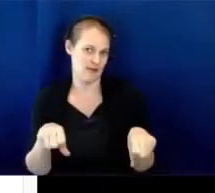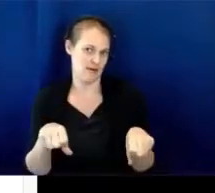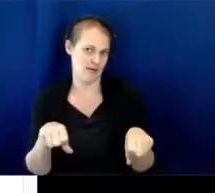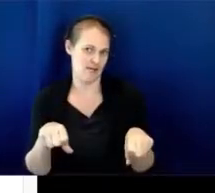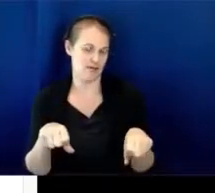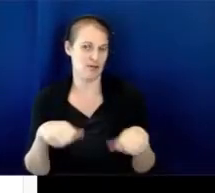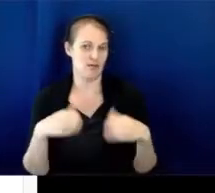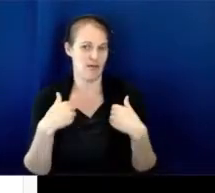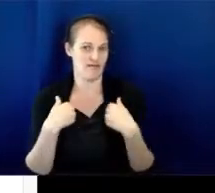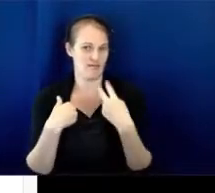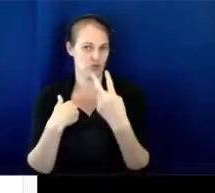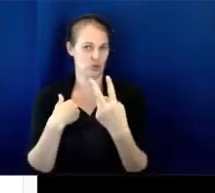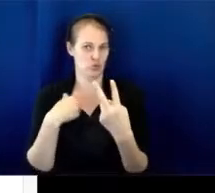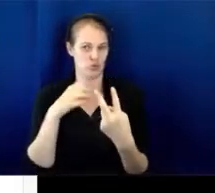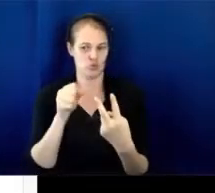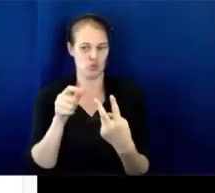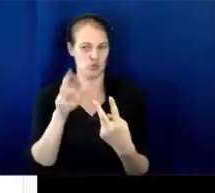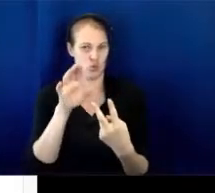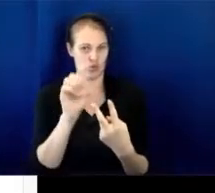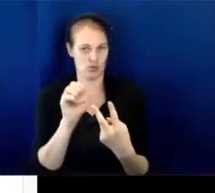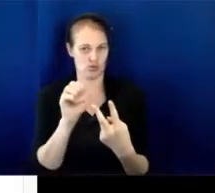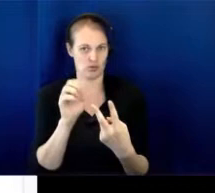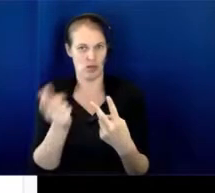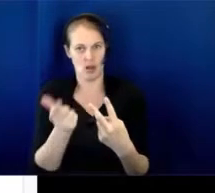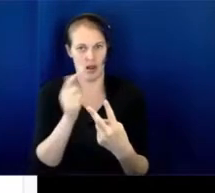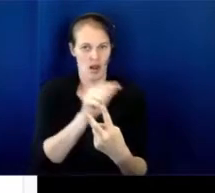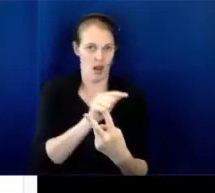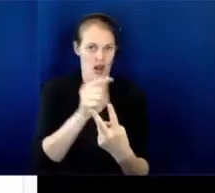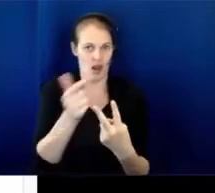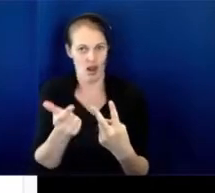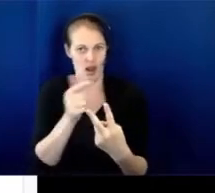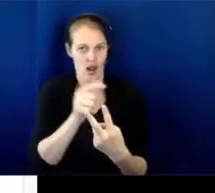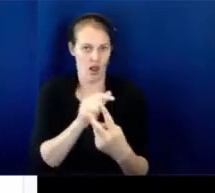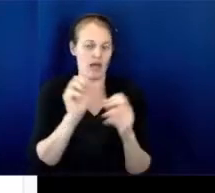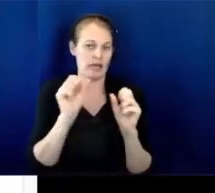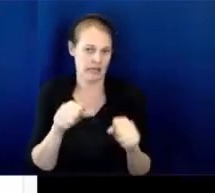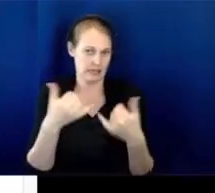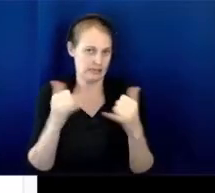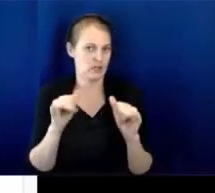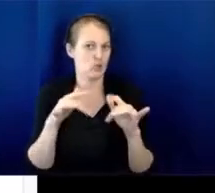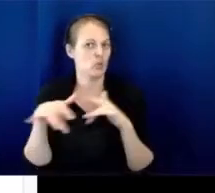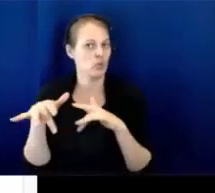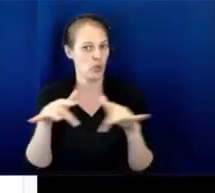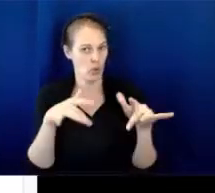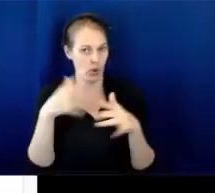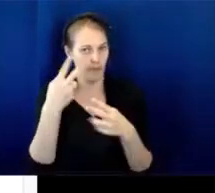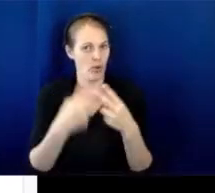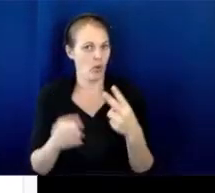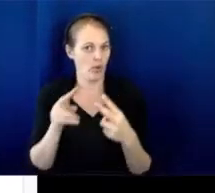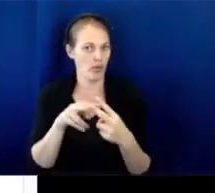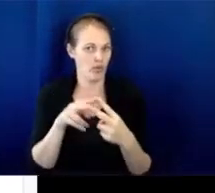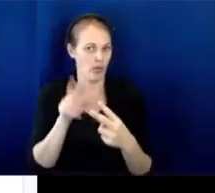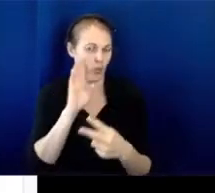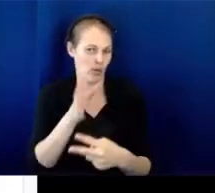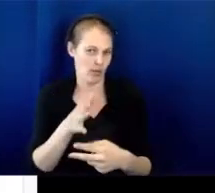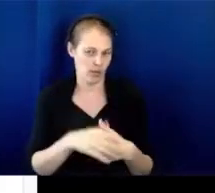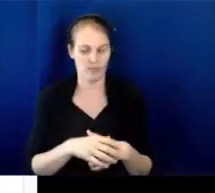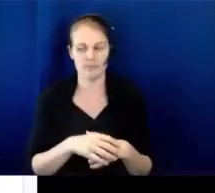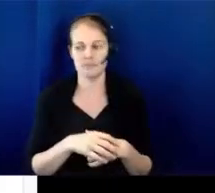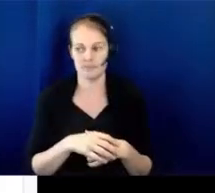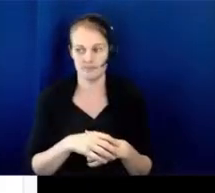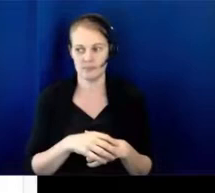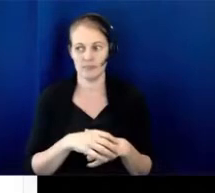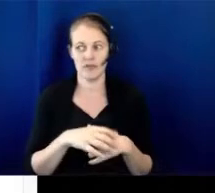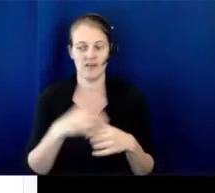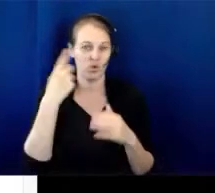have two sources, and you can actually switch between those two sources and it will still record, which is really cool. So you could have,